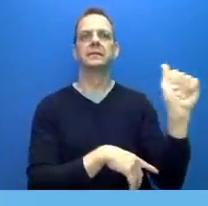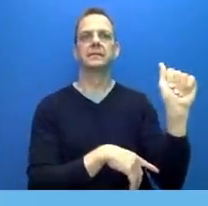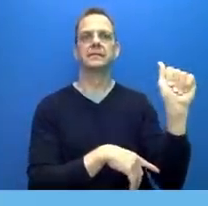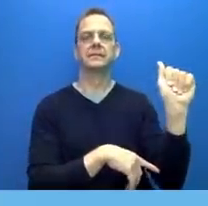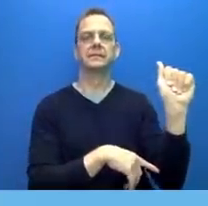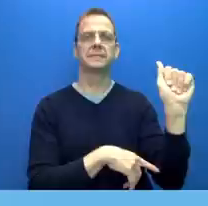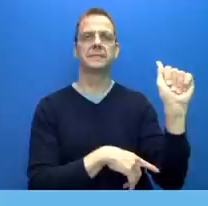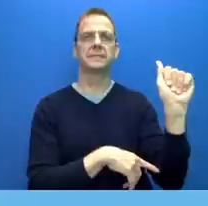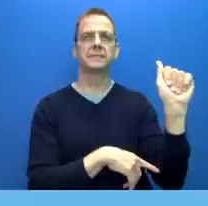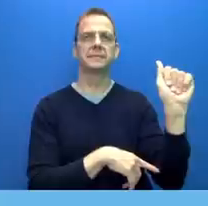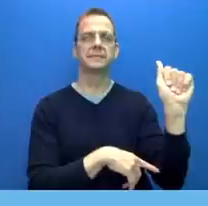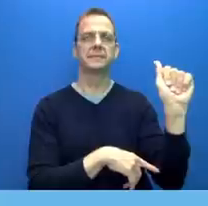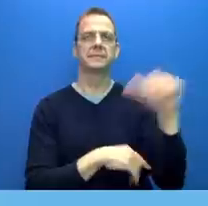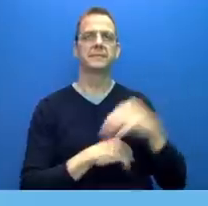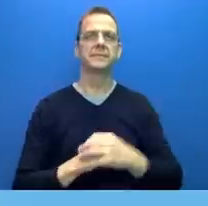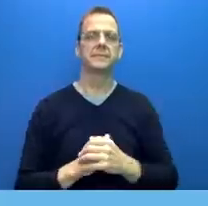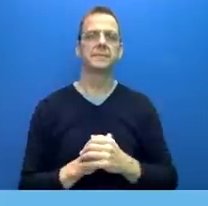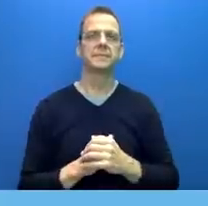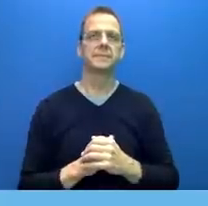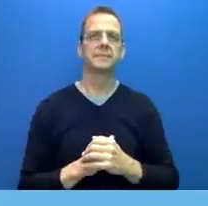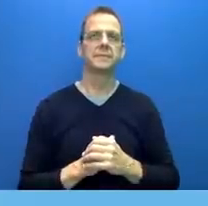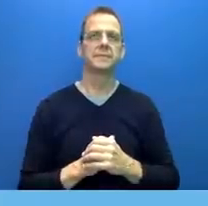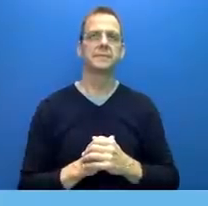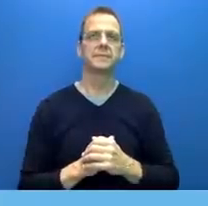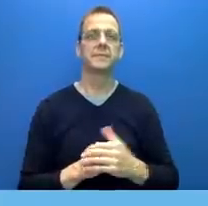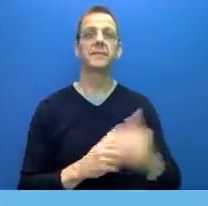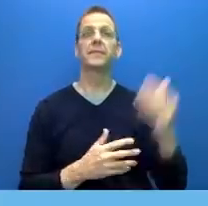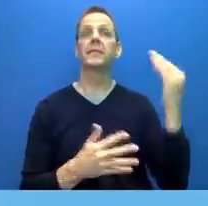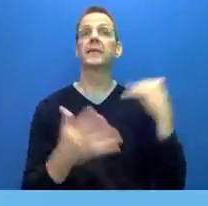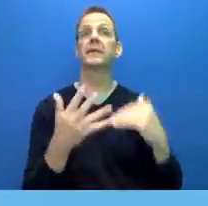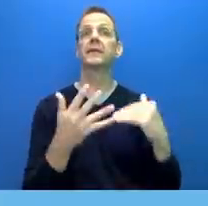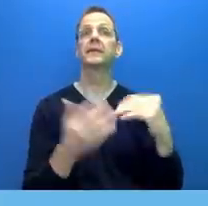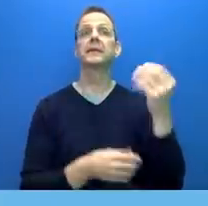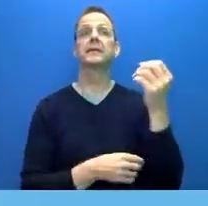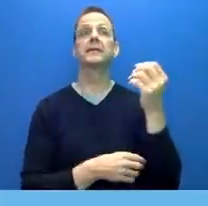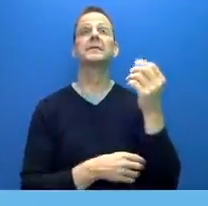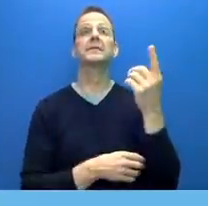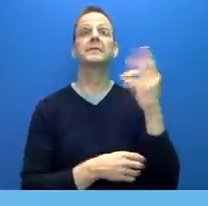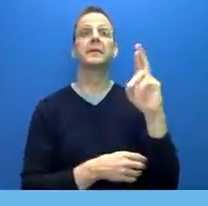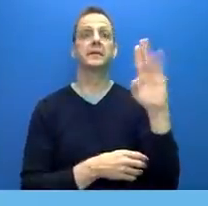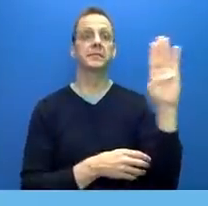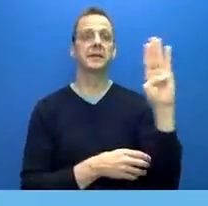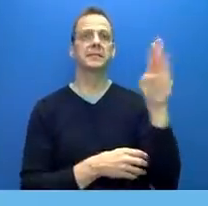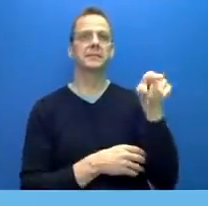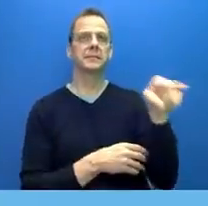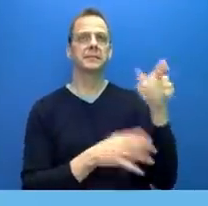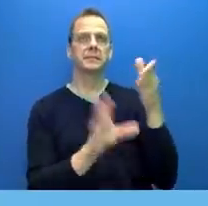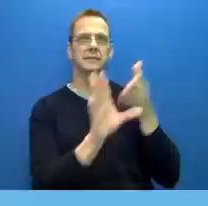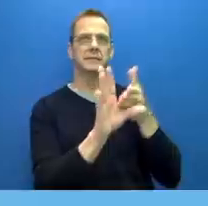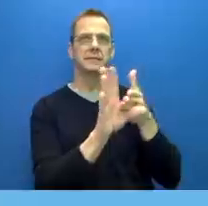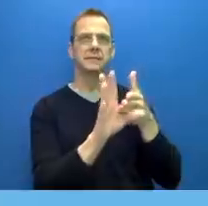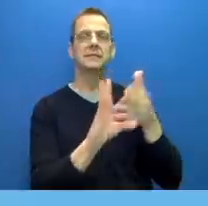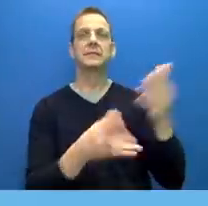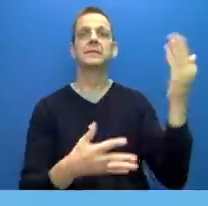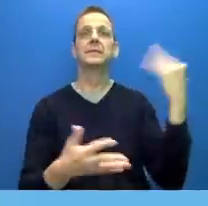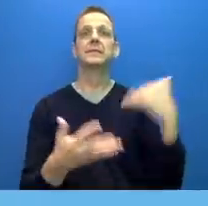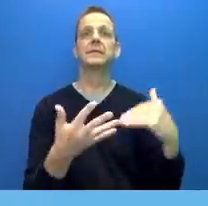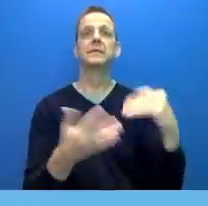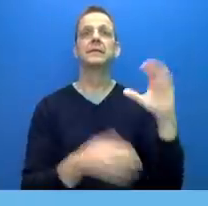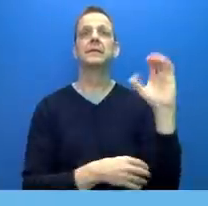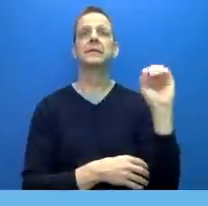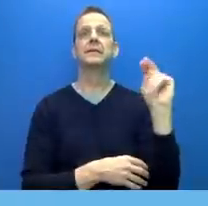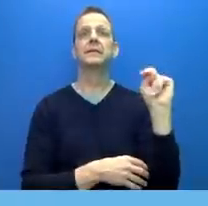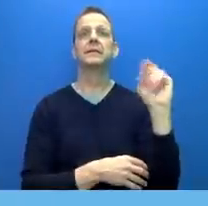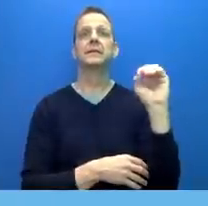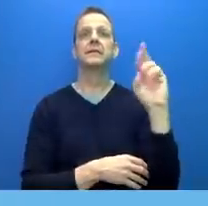Rizicki, an aerosol scientist who can answer questions about airborne transmission and ventilation. We will begin with a brief update on